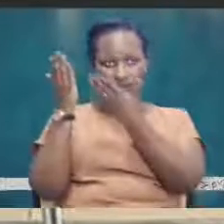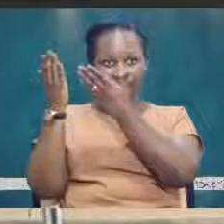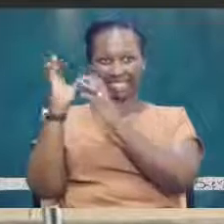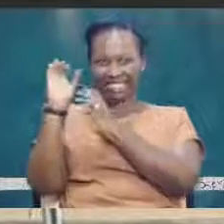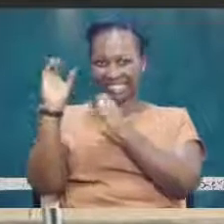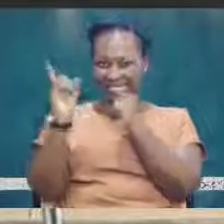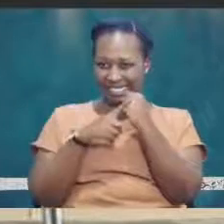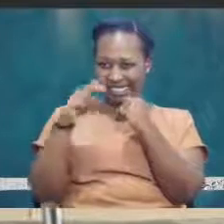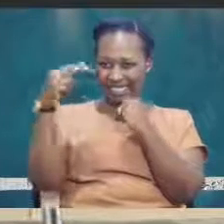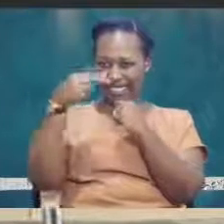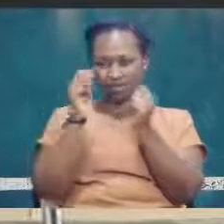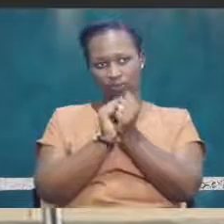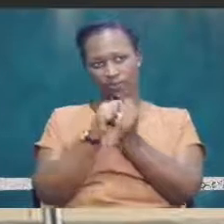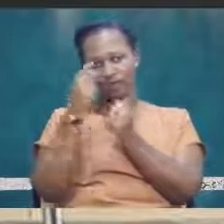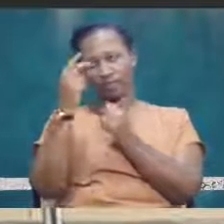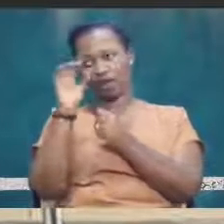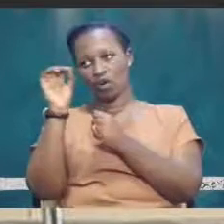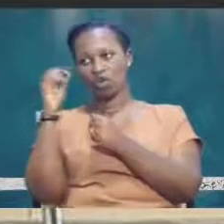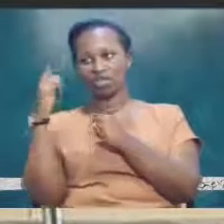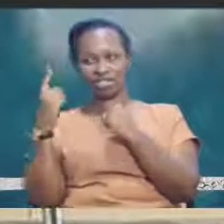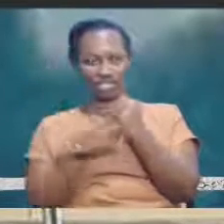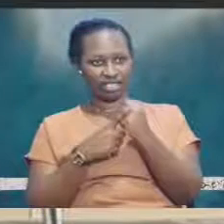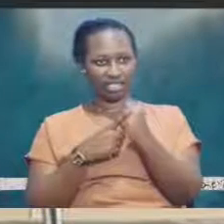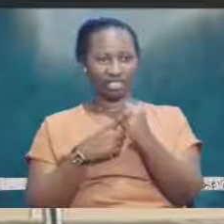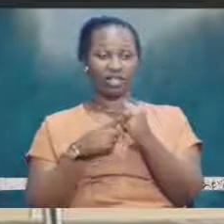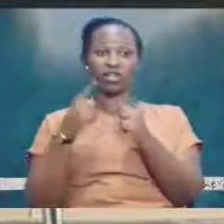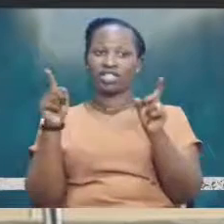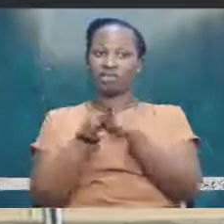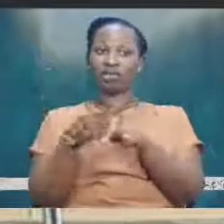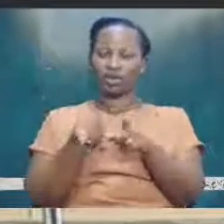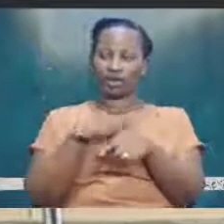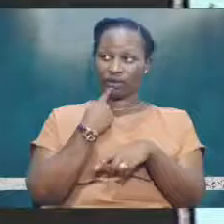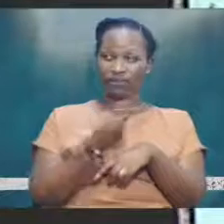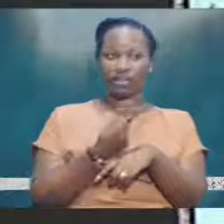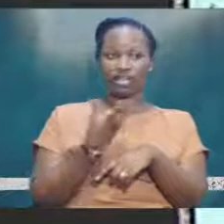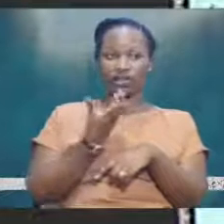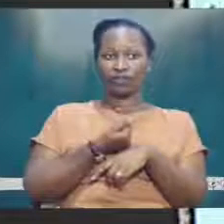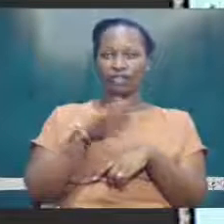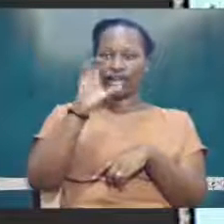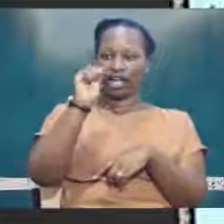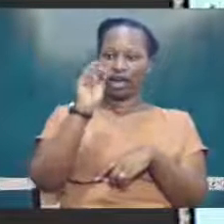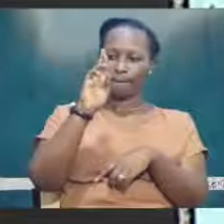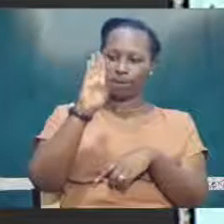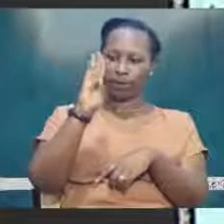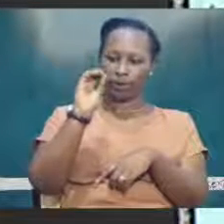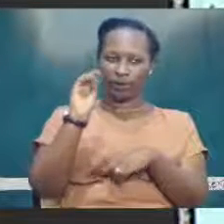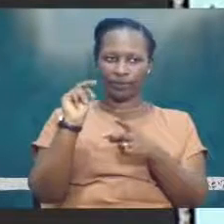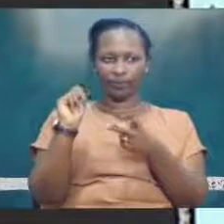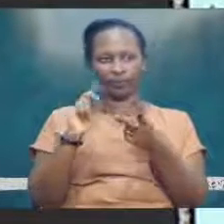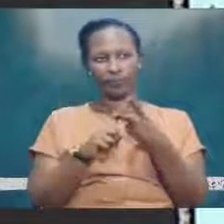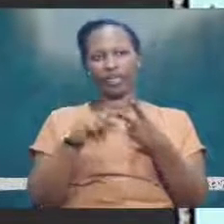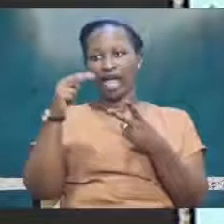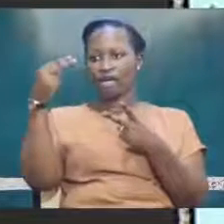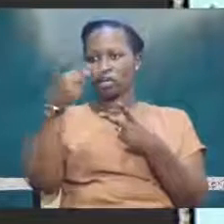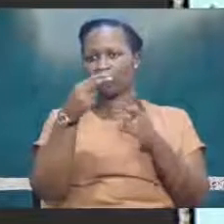C6H12O6. You can see, as we said, we have carbon, we have hydrogen, we also have